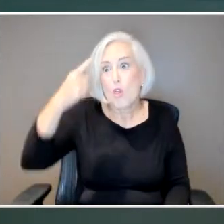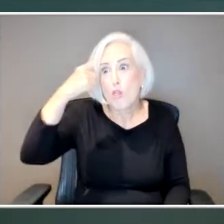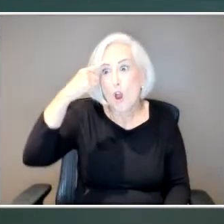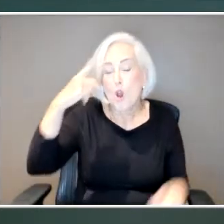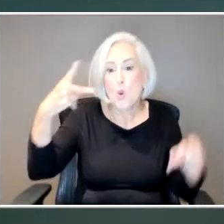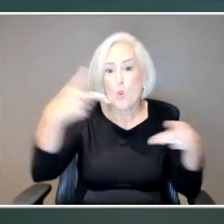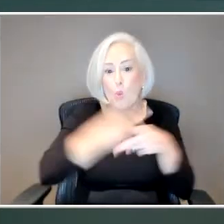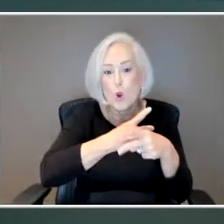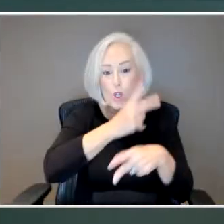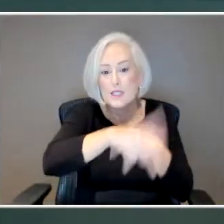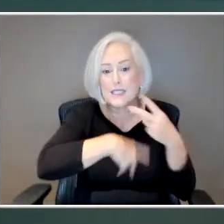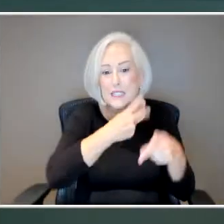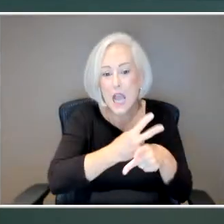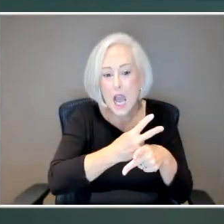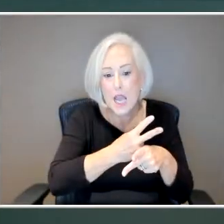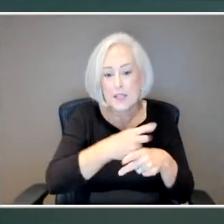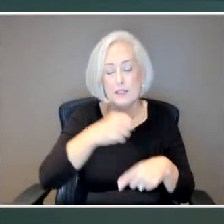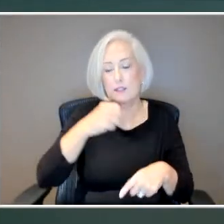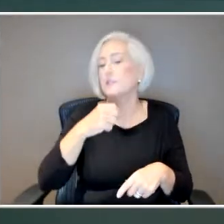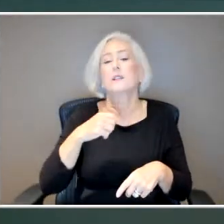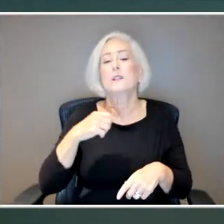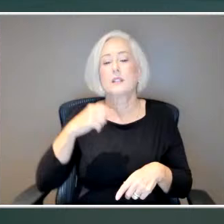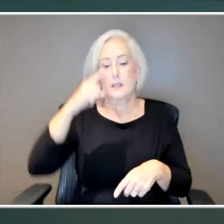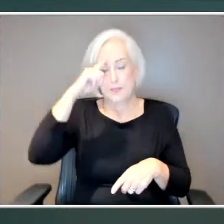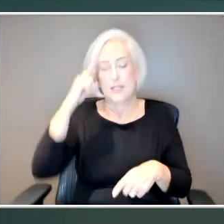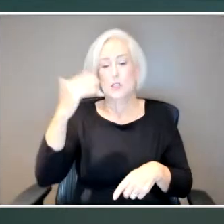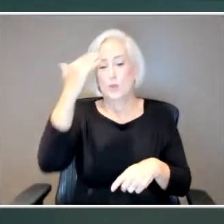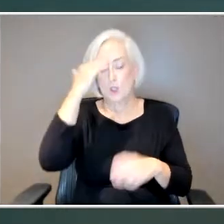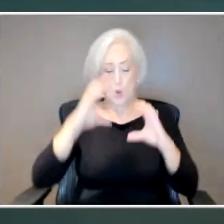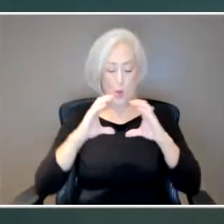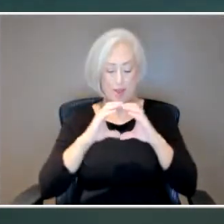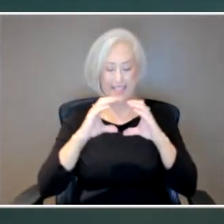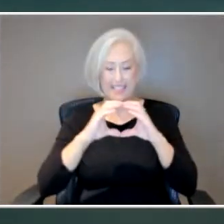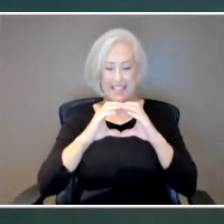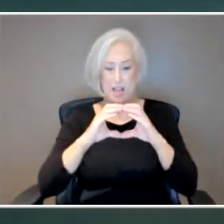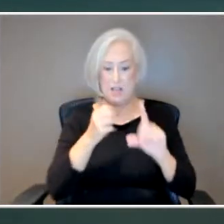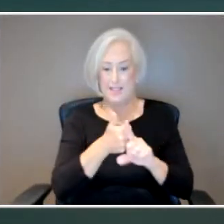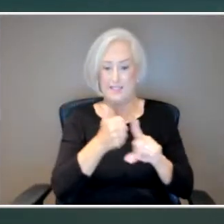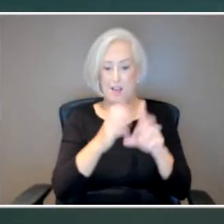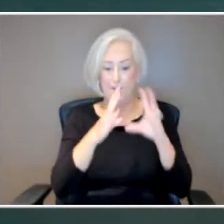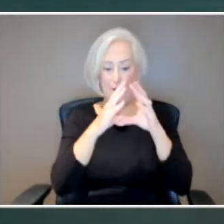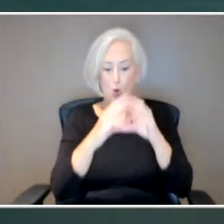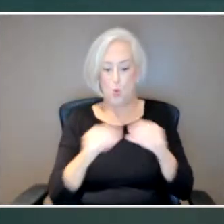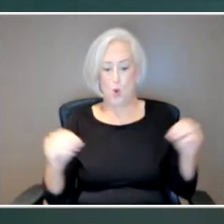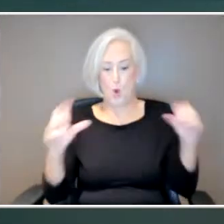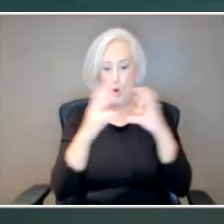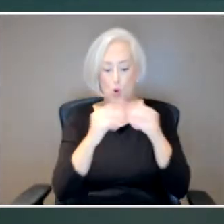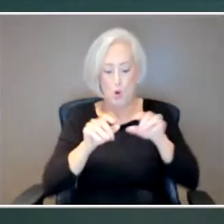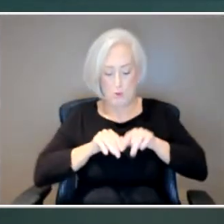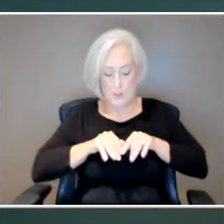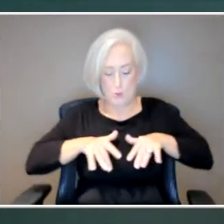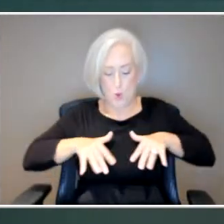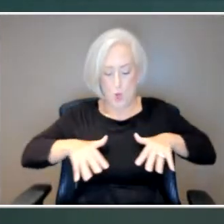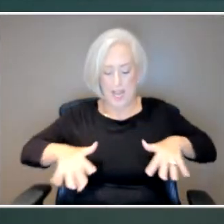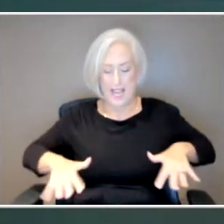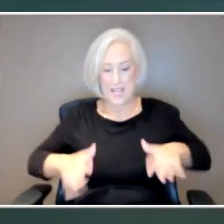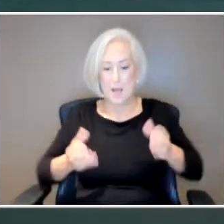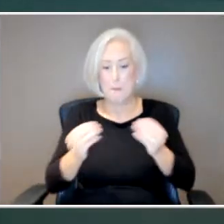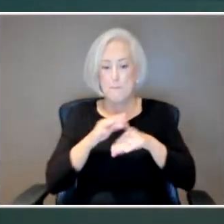breast cancer, because we do know that the cells are more rapidly growing. They have the potential to spread in the body a little bit earlier